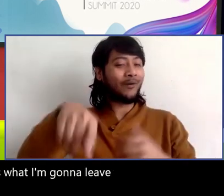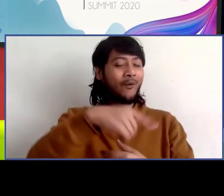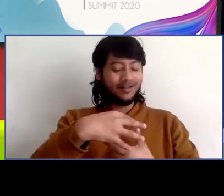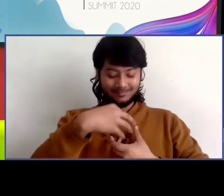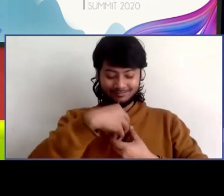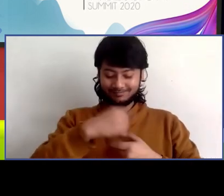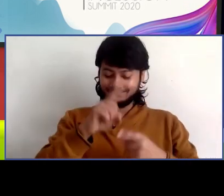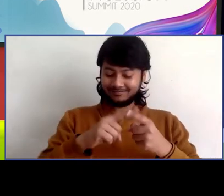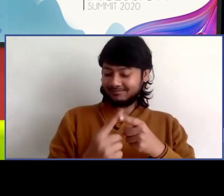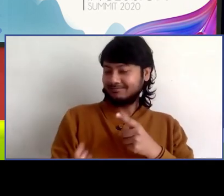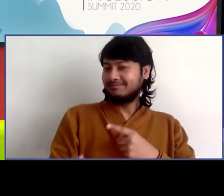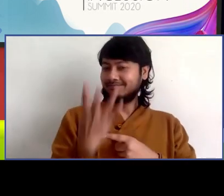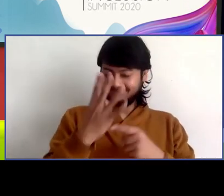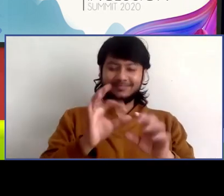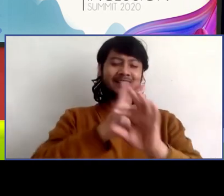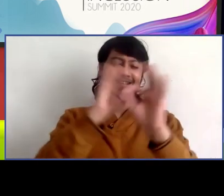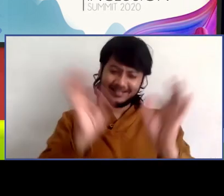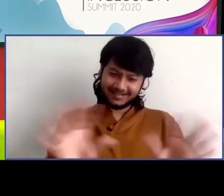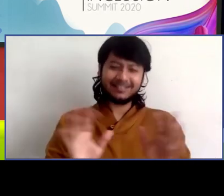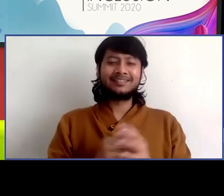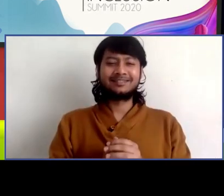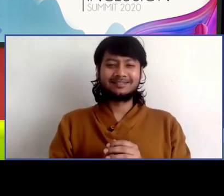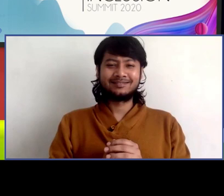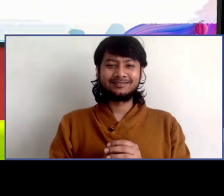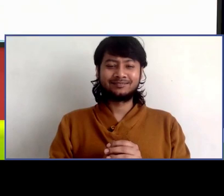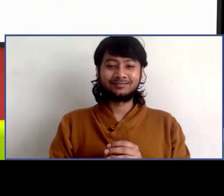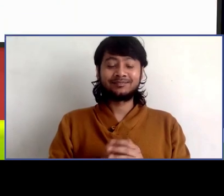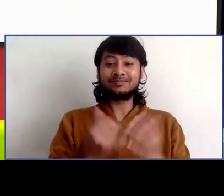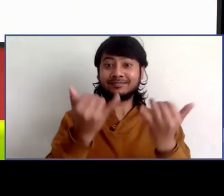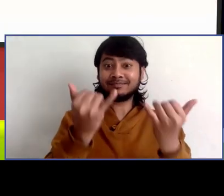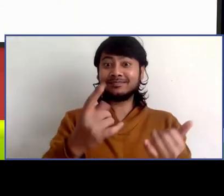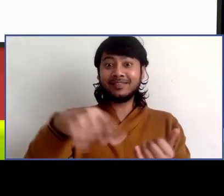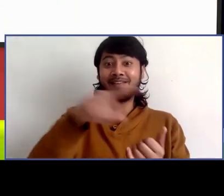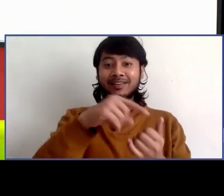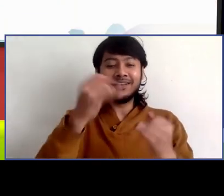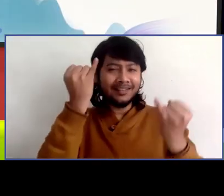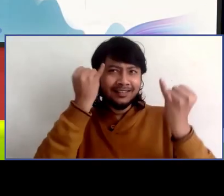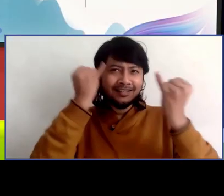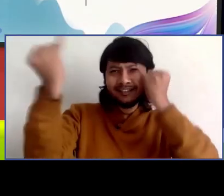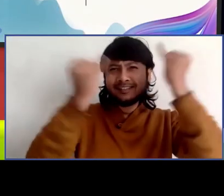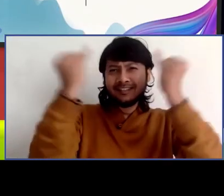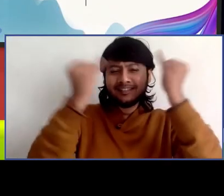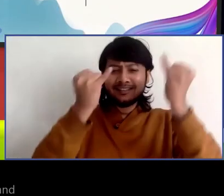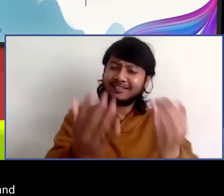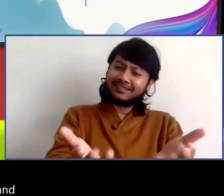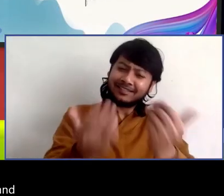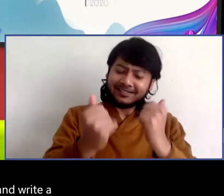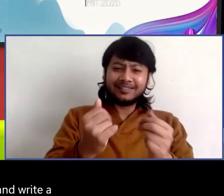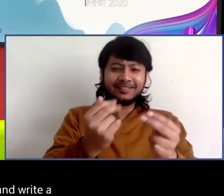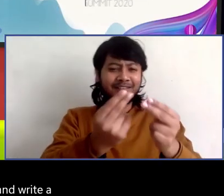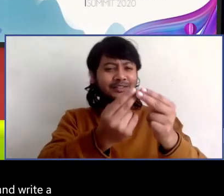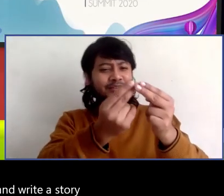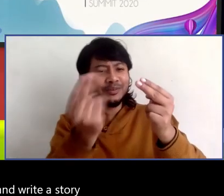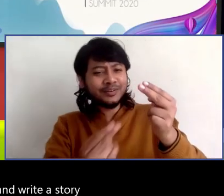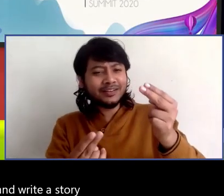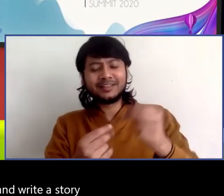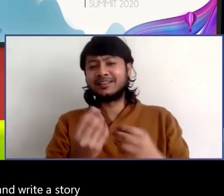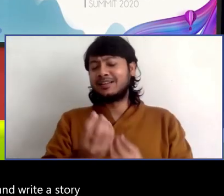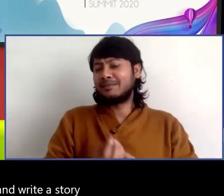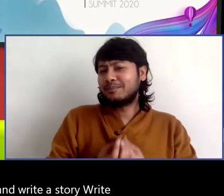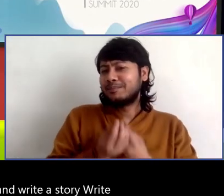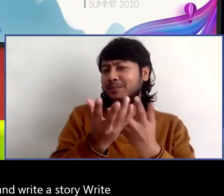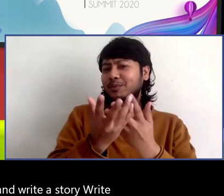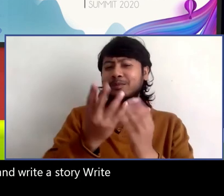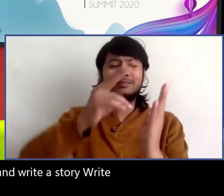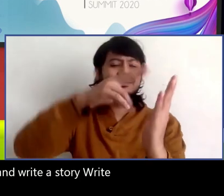you. And now, I want you to get your creative cap and write a story, write a poem, or even sketch